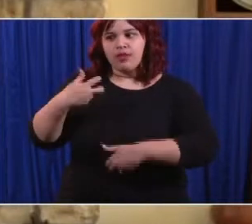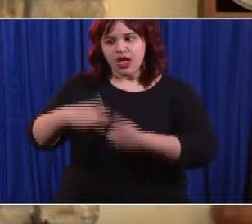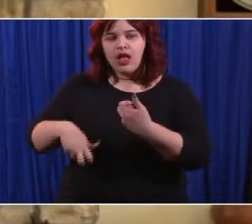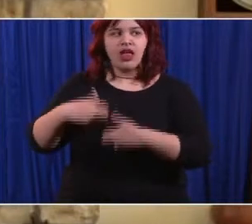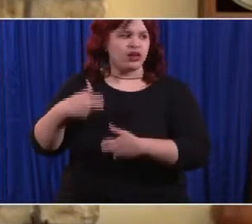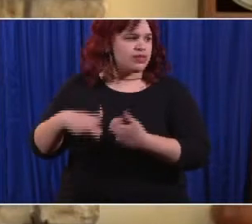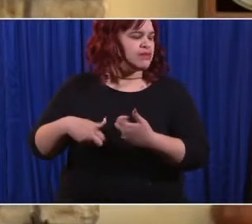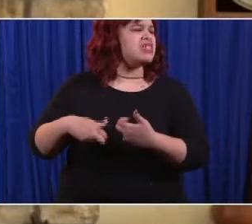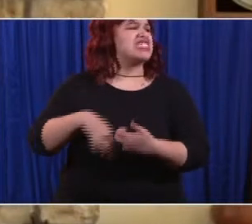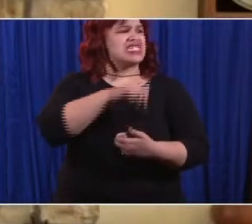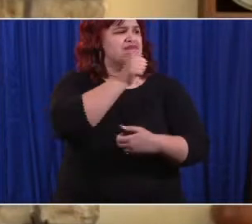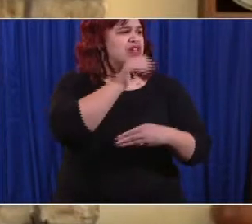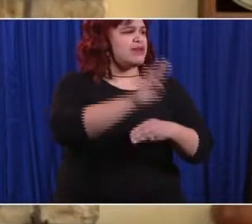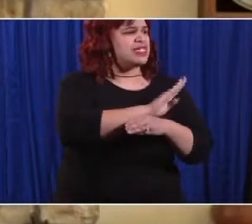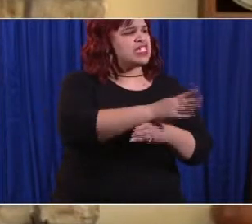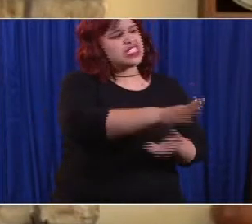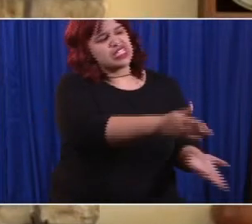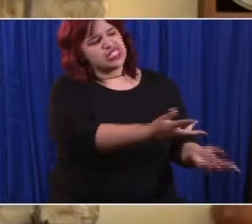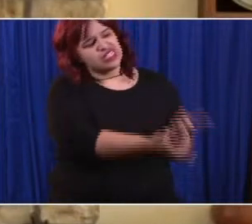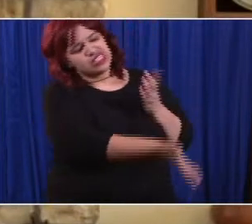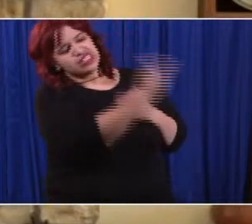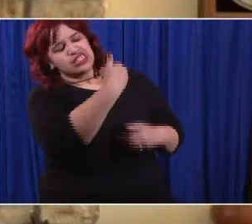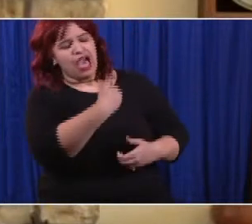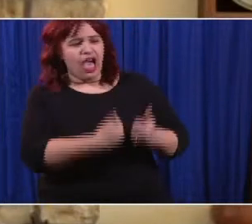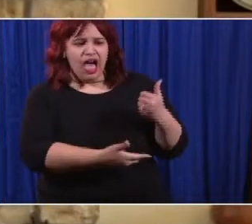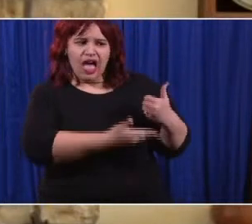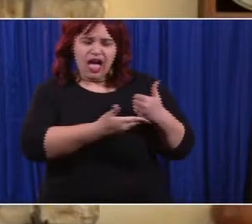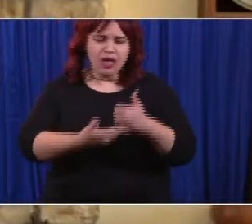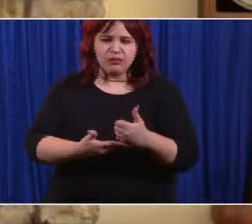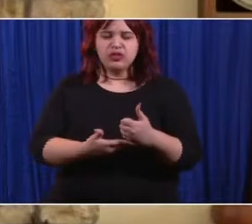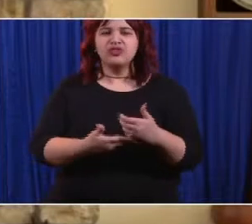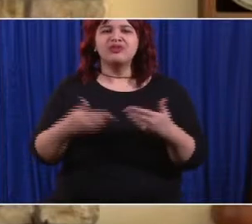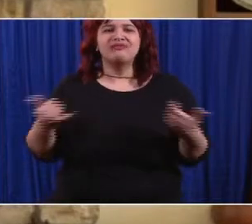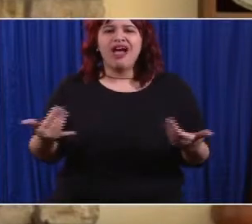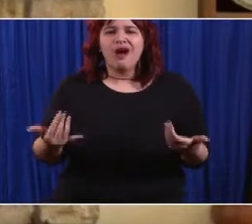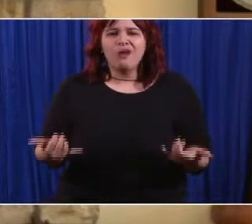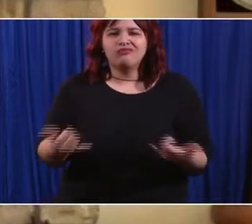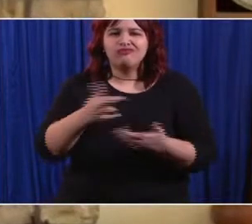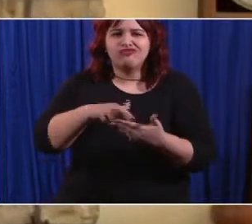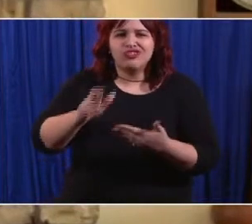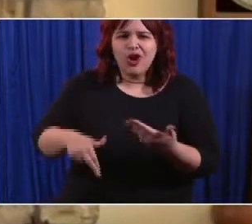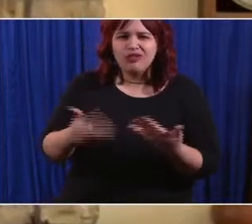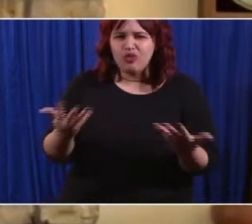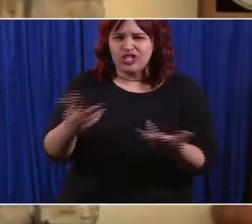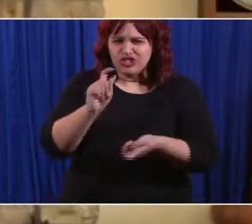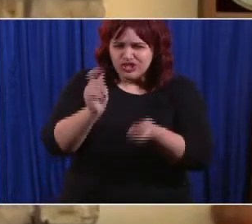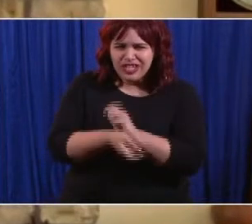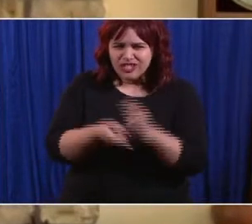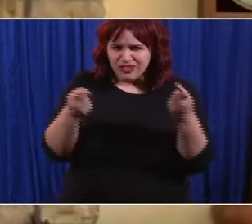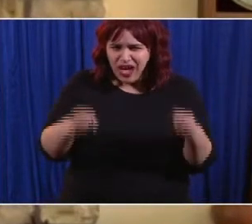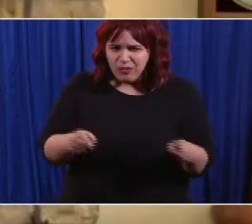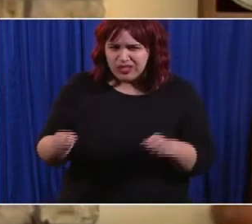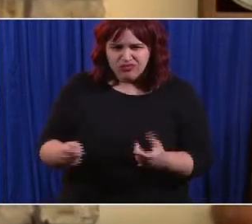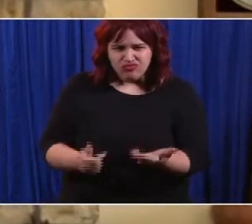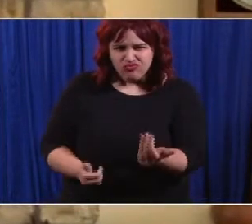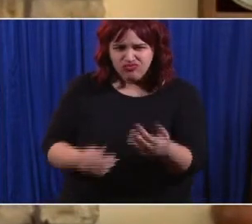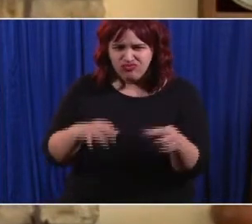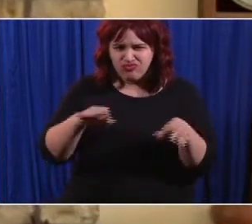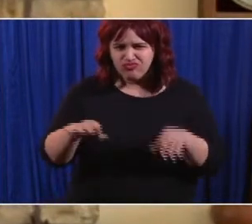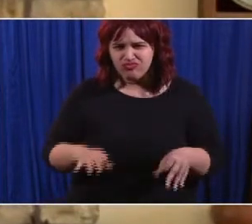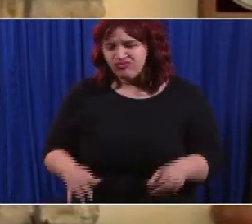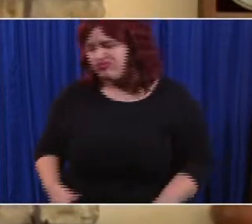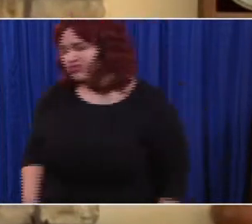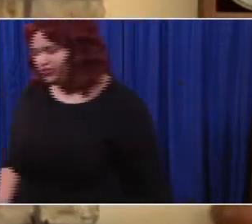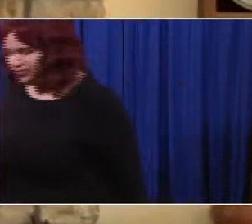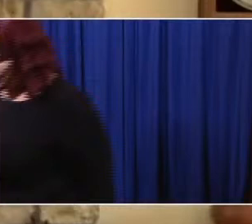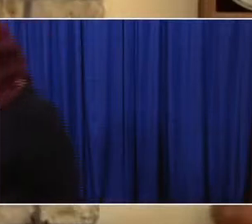system, specifically, what changes have you guys made? Yeah, we're gonna have a report in